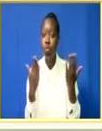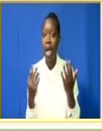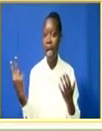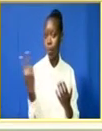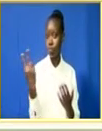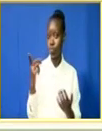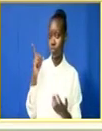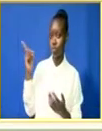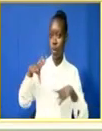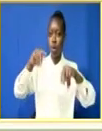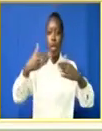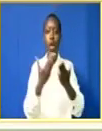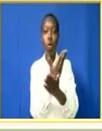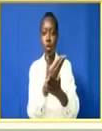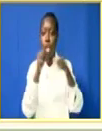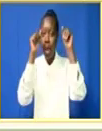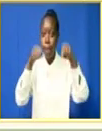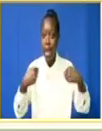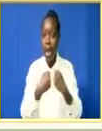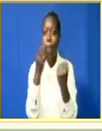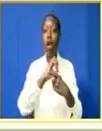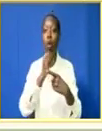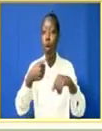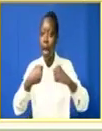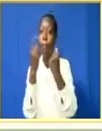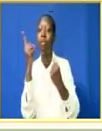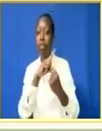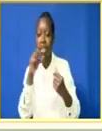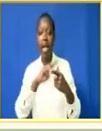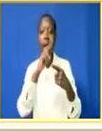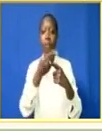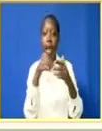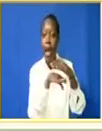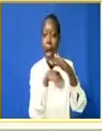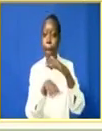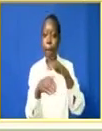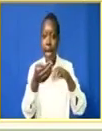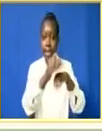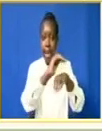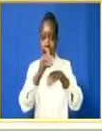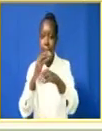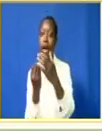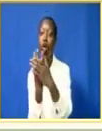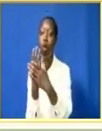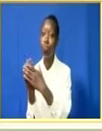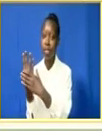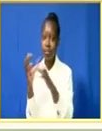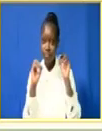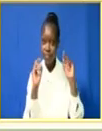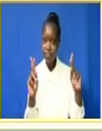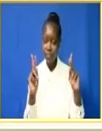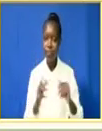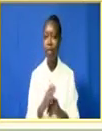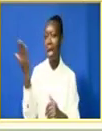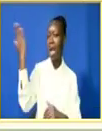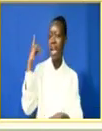or have occurred. Okay. And plant cover crops. Okay. And plant cover? Cover crops. Cover crops. All right. Last time